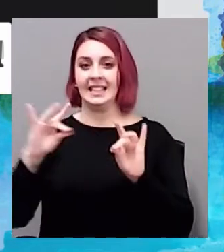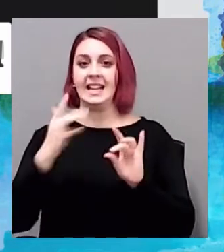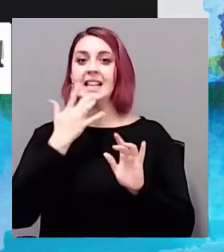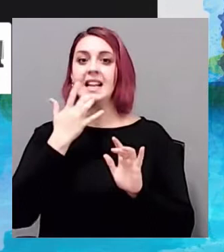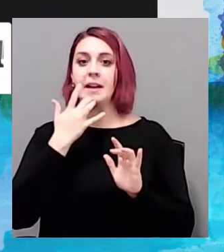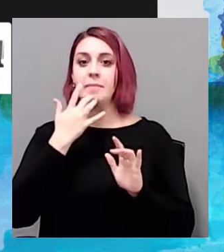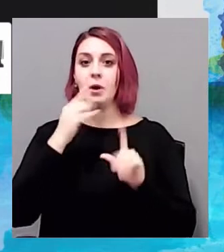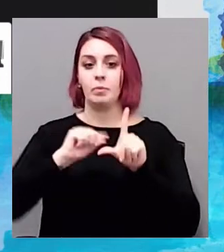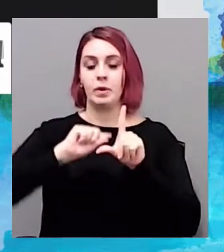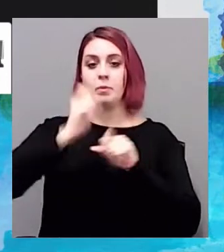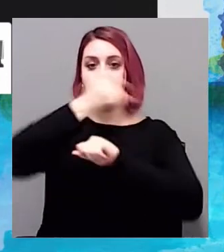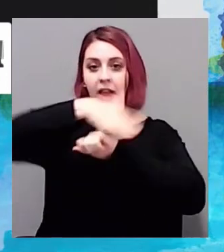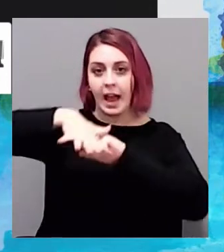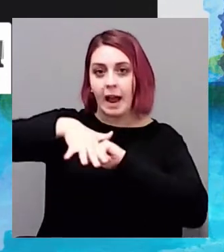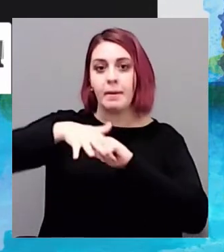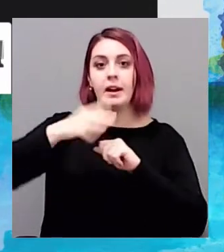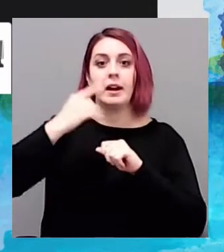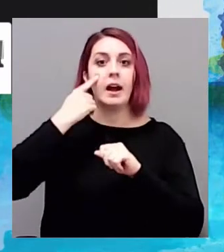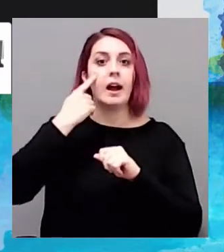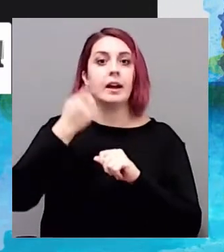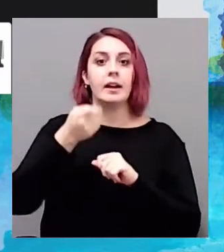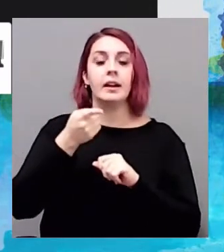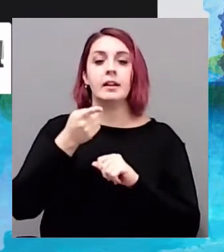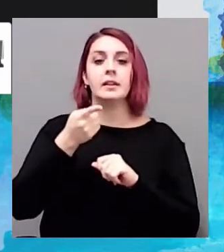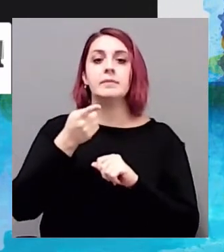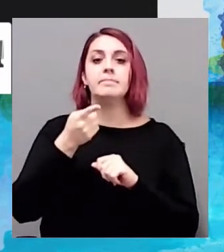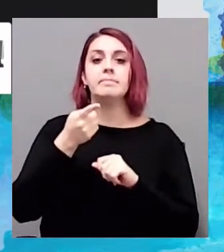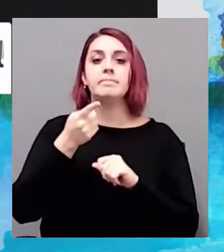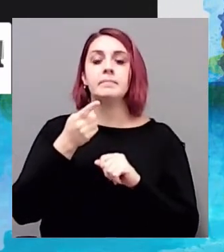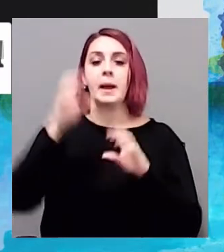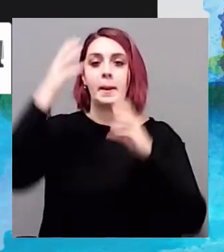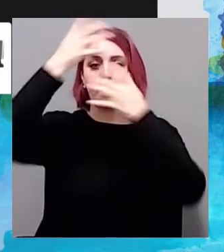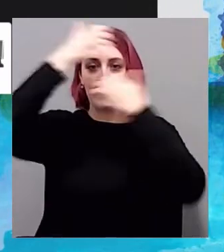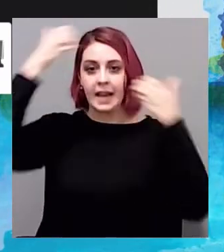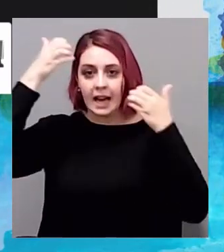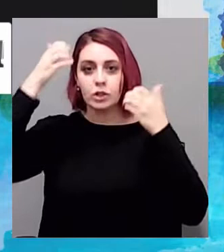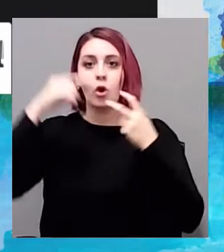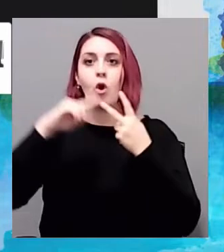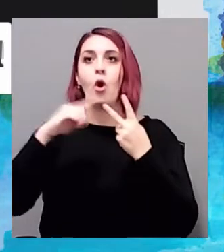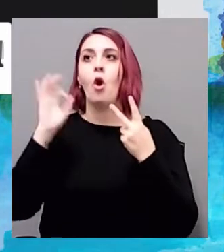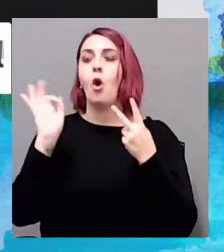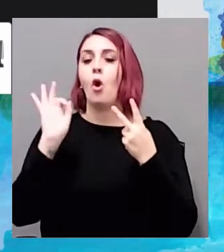certain elements, like diagrams. In this case, this is a diagram of a Picasso work